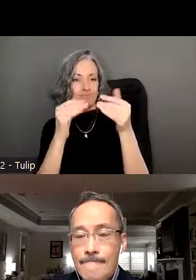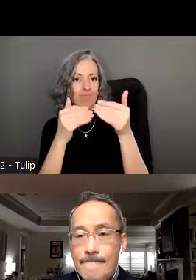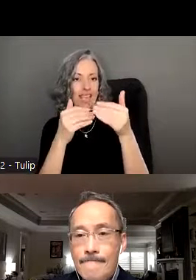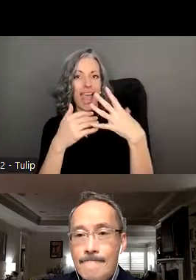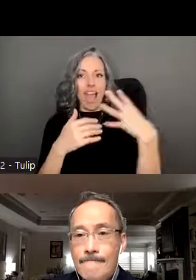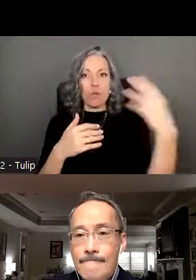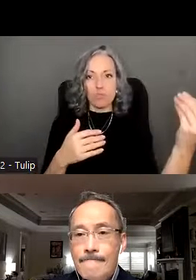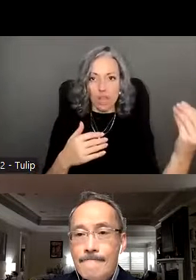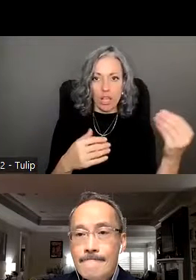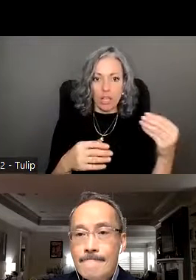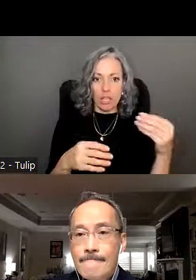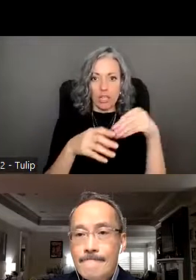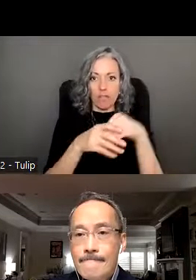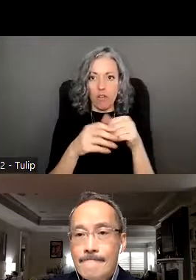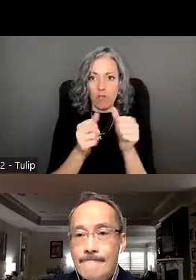of Medi-Cal.